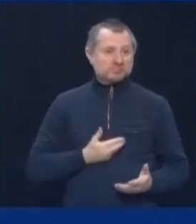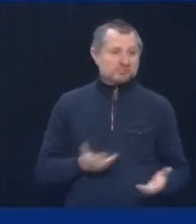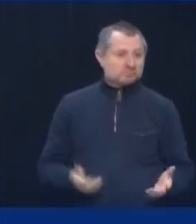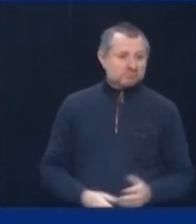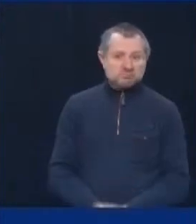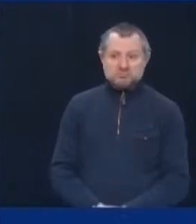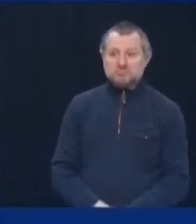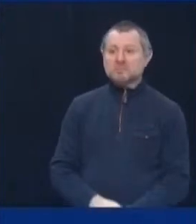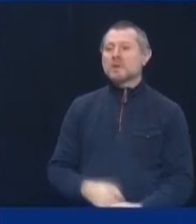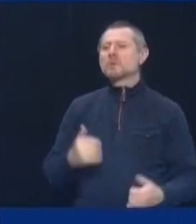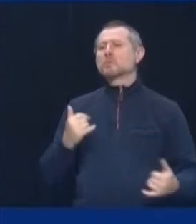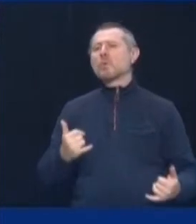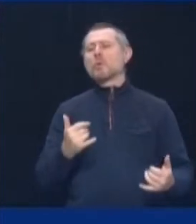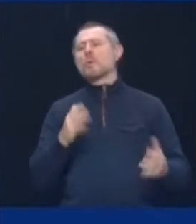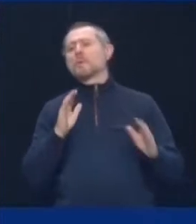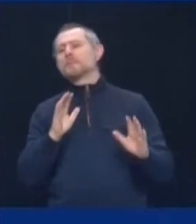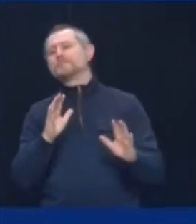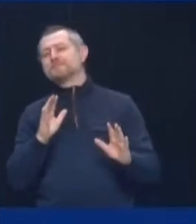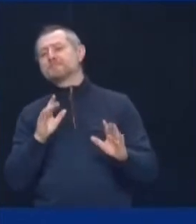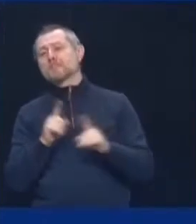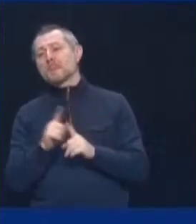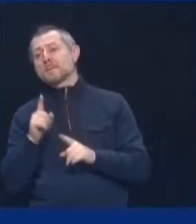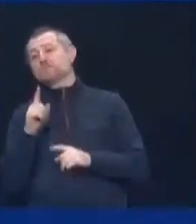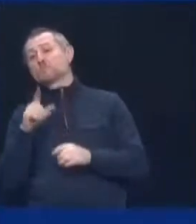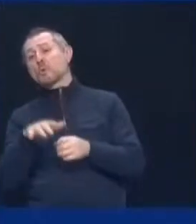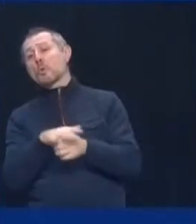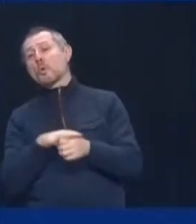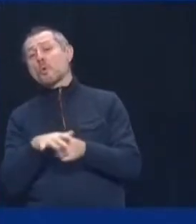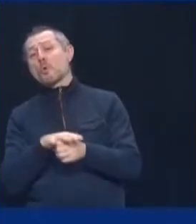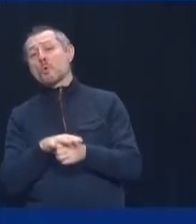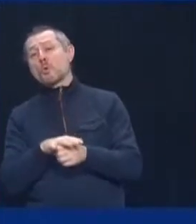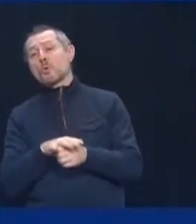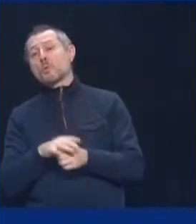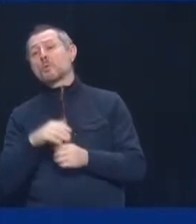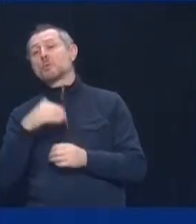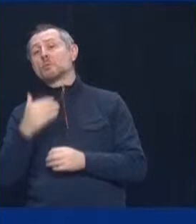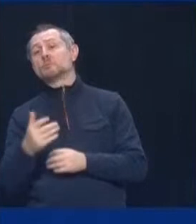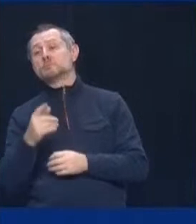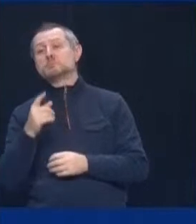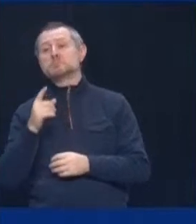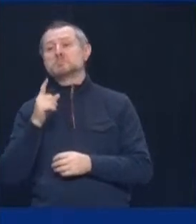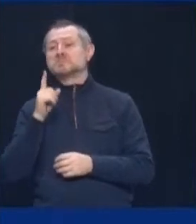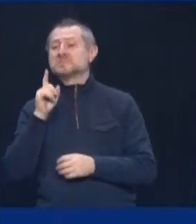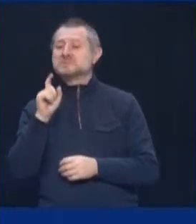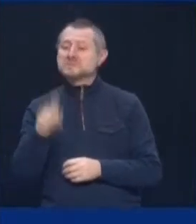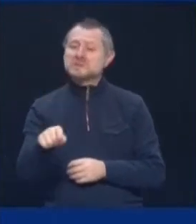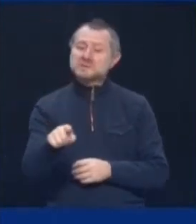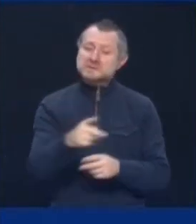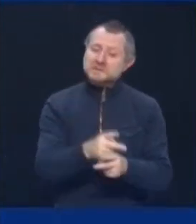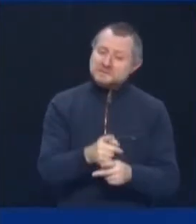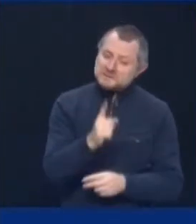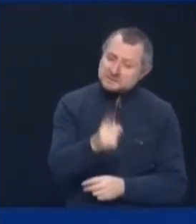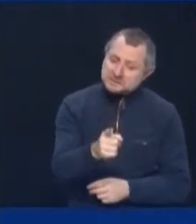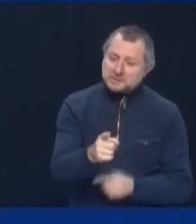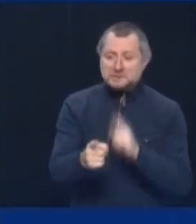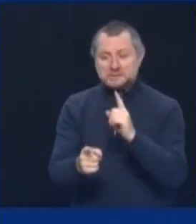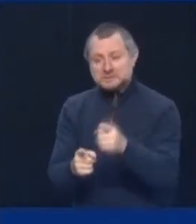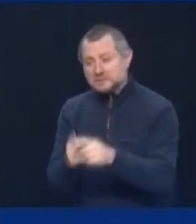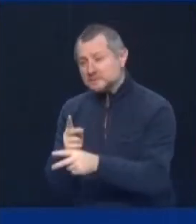Now, to the extent elected officials want to say to people, you need to be careful unless, I understand